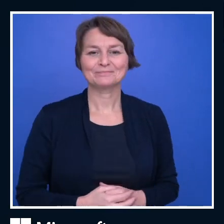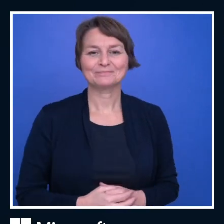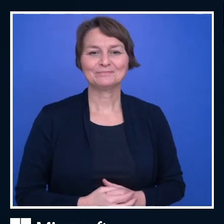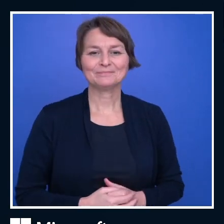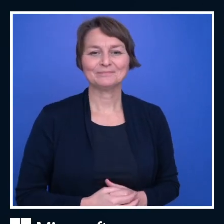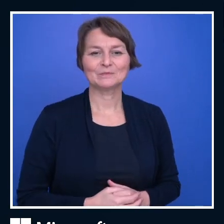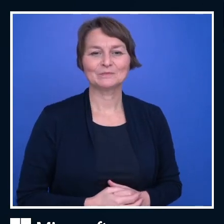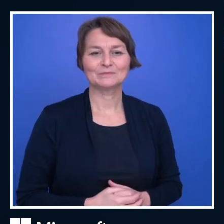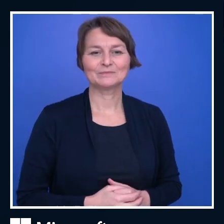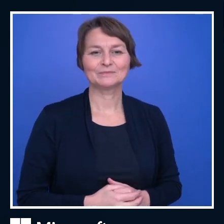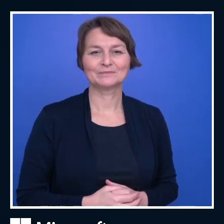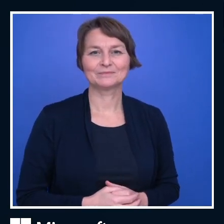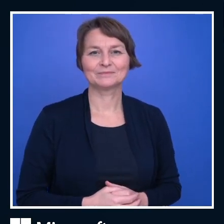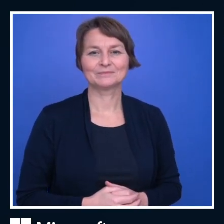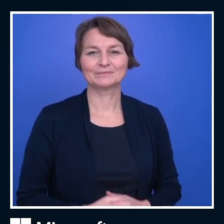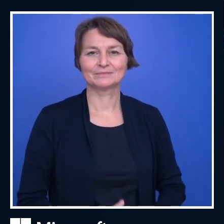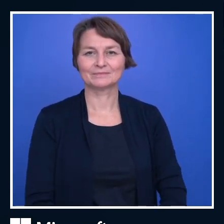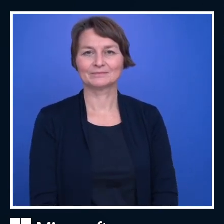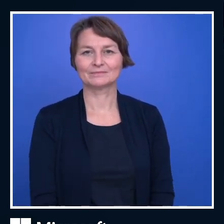Screen 2.